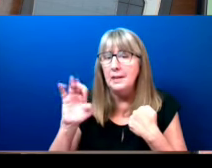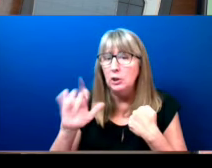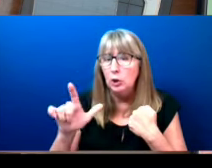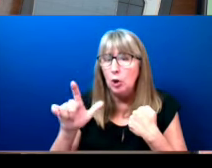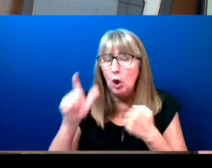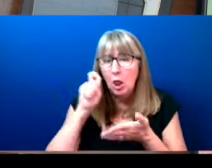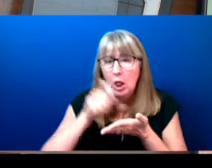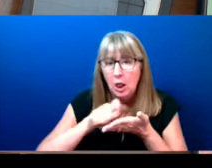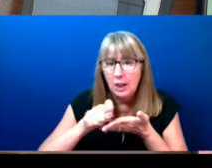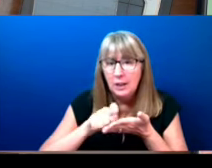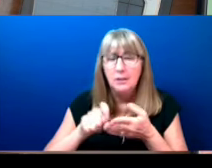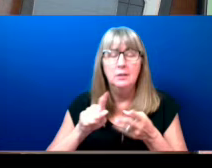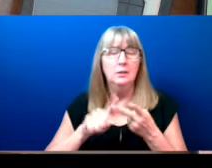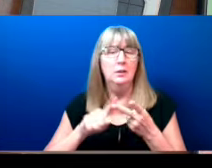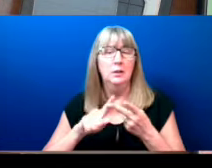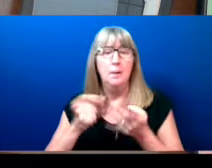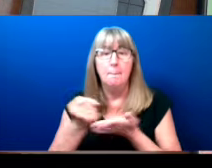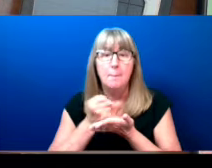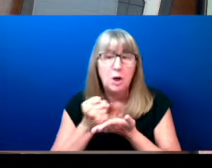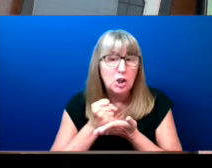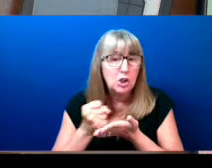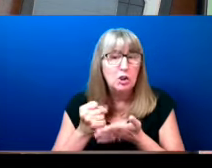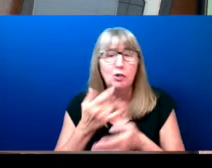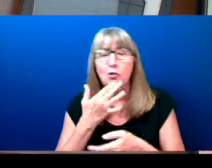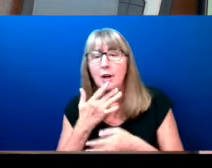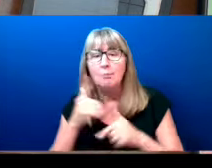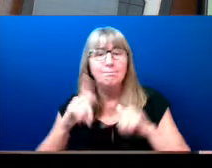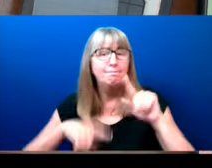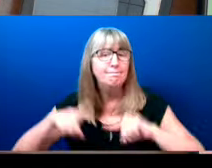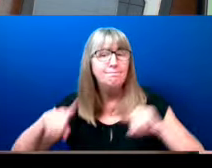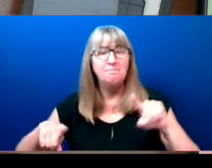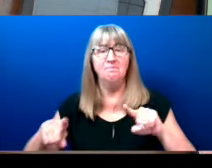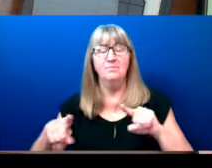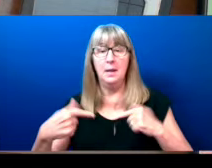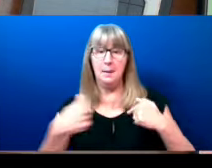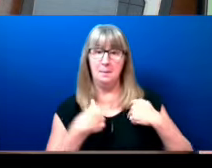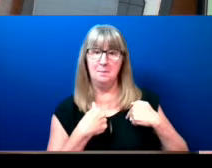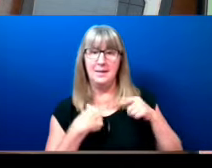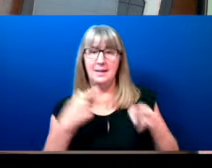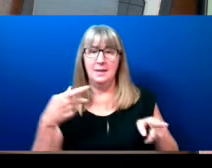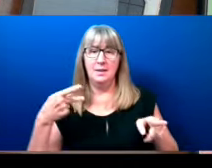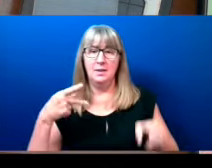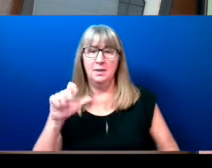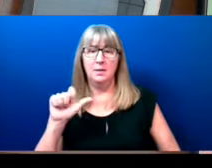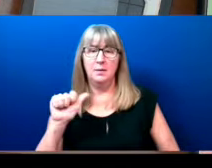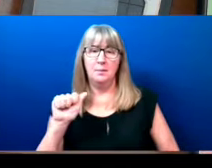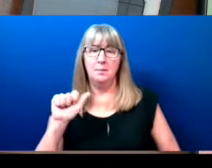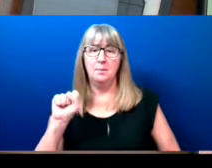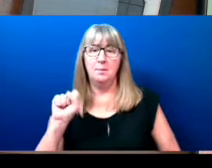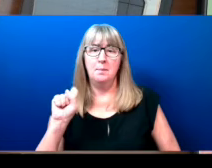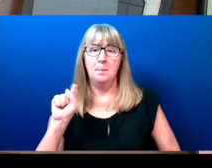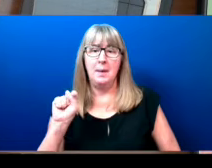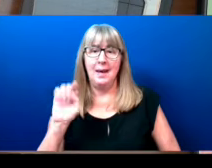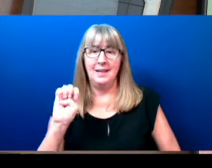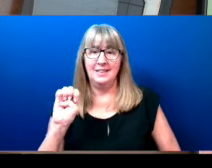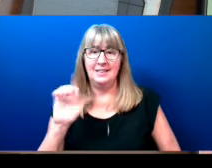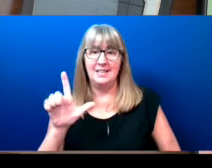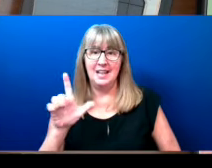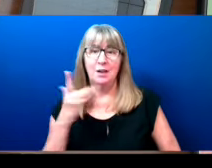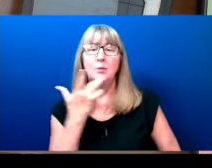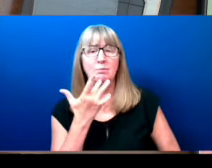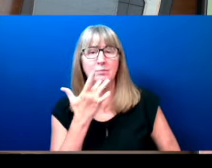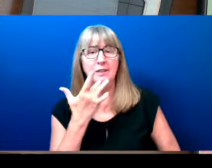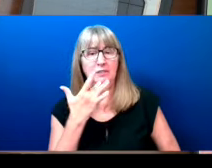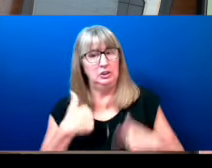pencil, markers, crayons. I tend to use the Stampin' Pastels. I love these because of